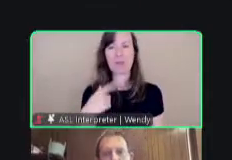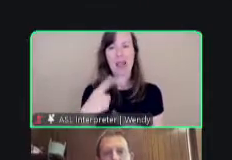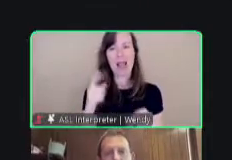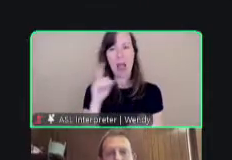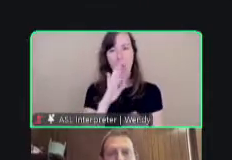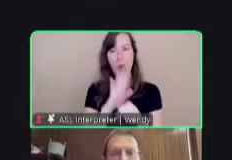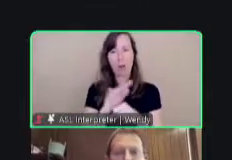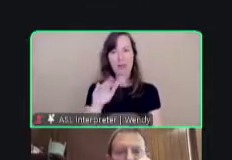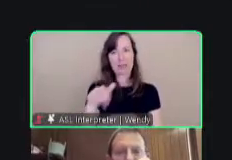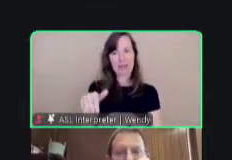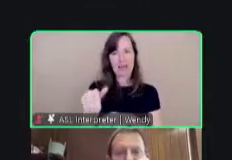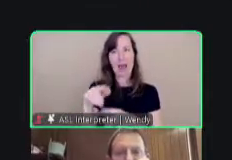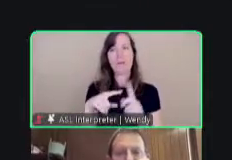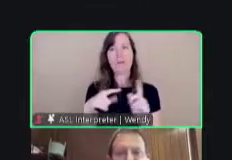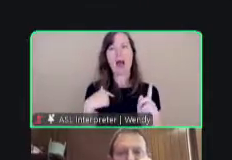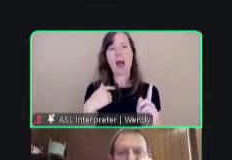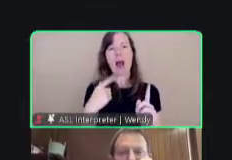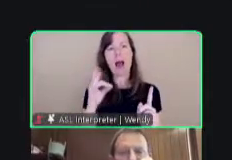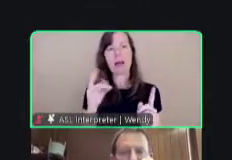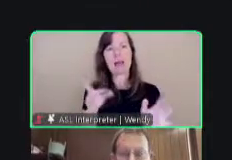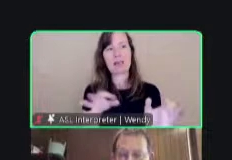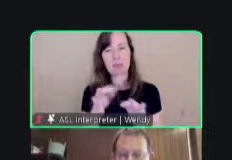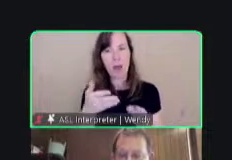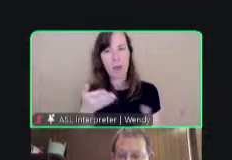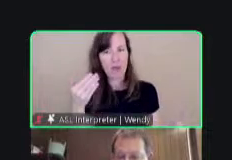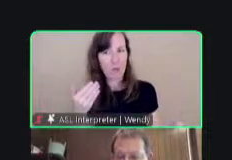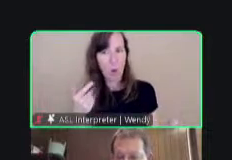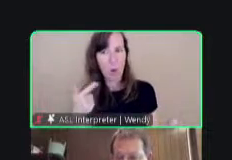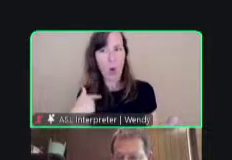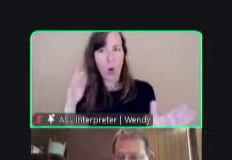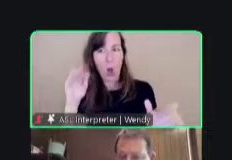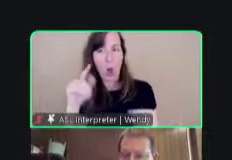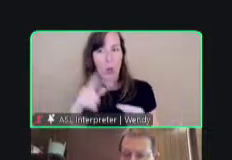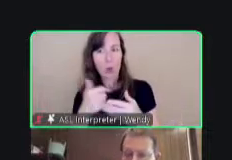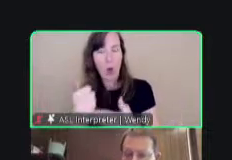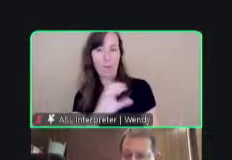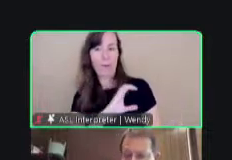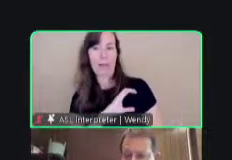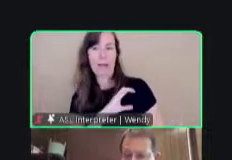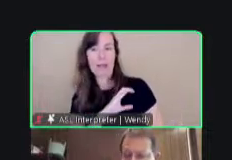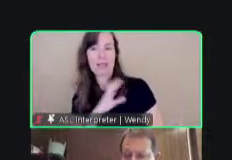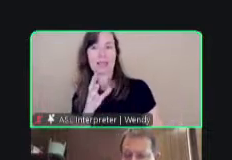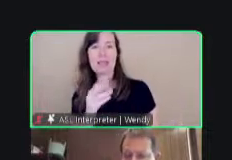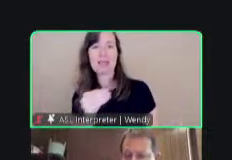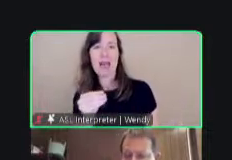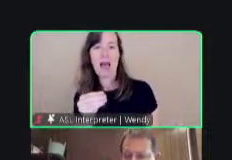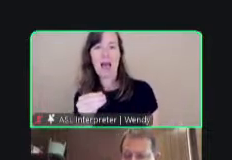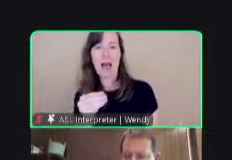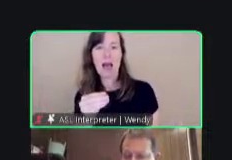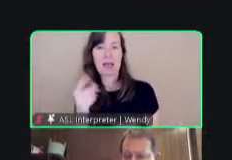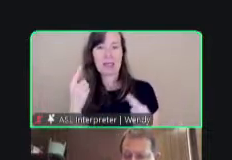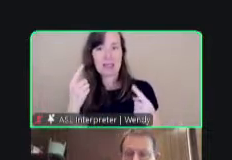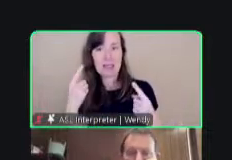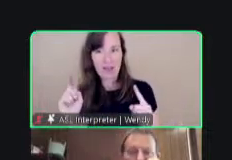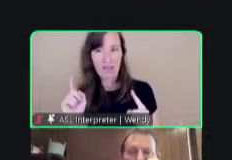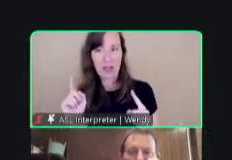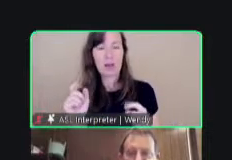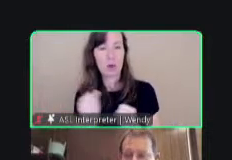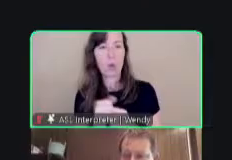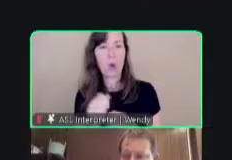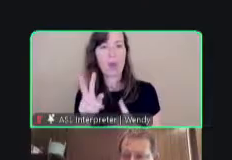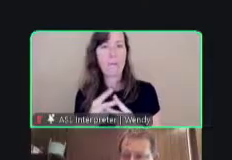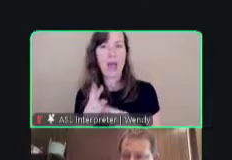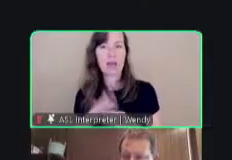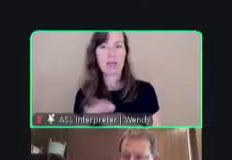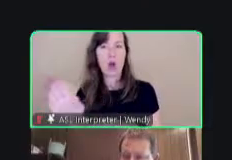have mentioned before, we do hope to help the police out and eventually significantly with maintenance on their vehicles. But I don't